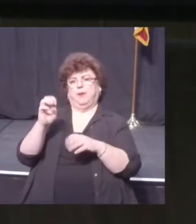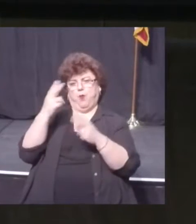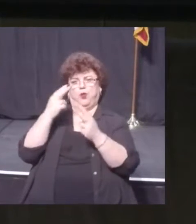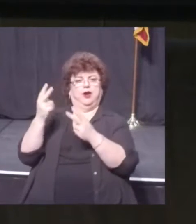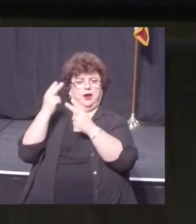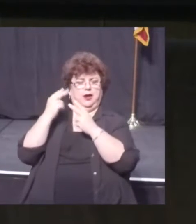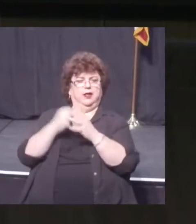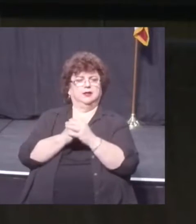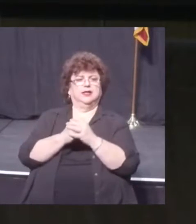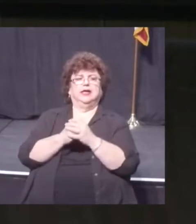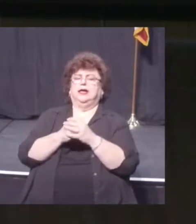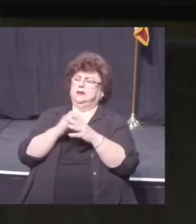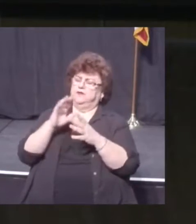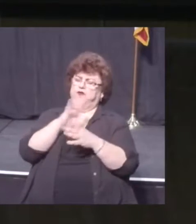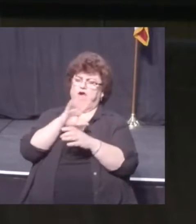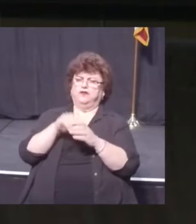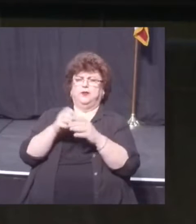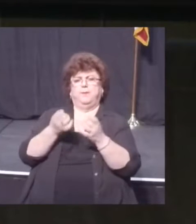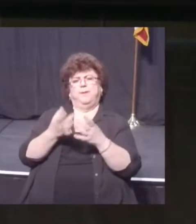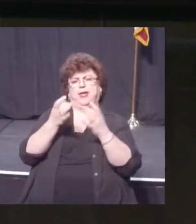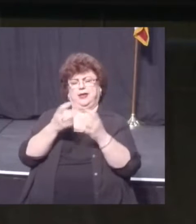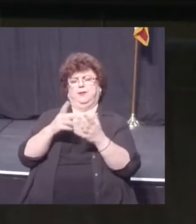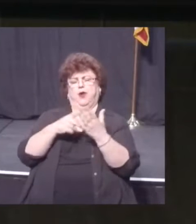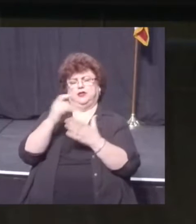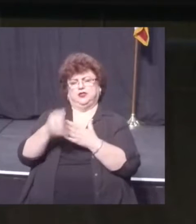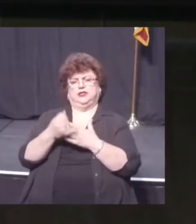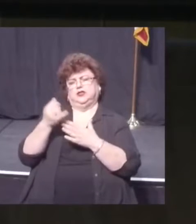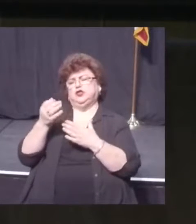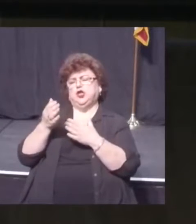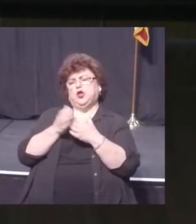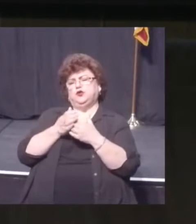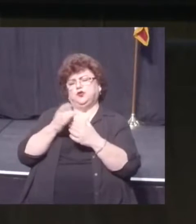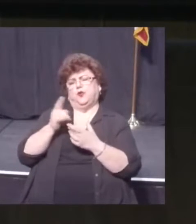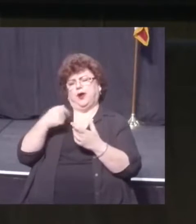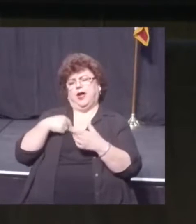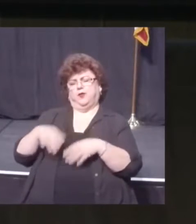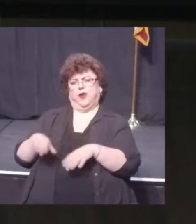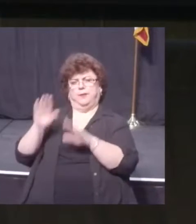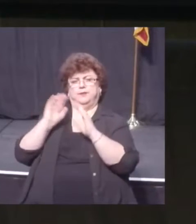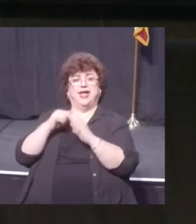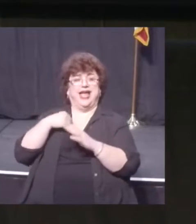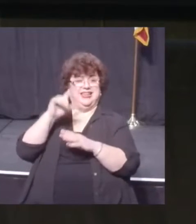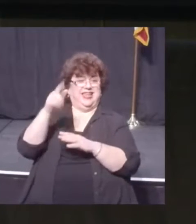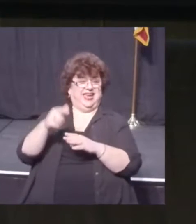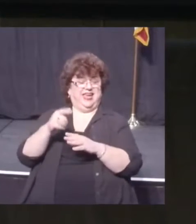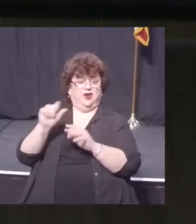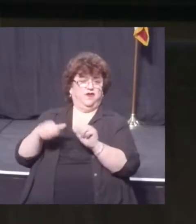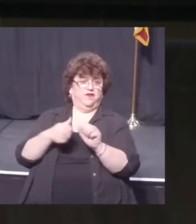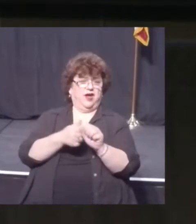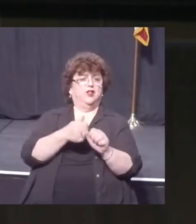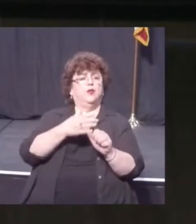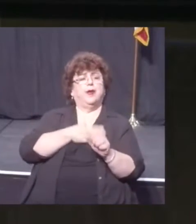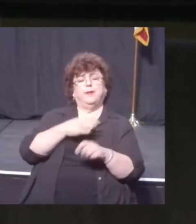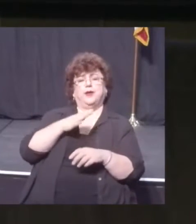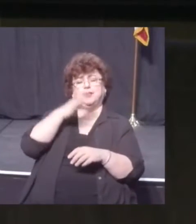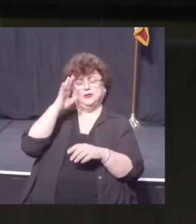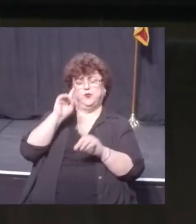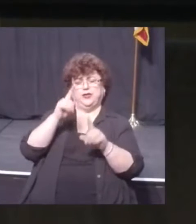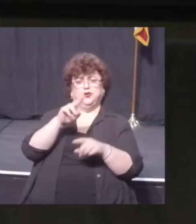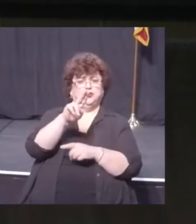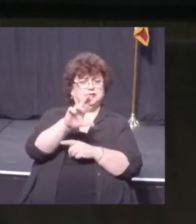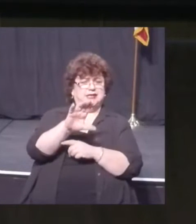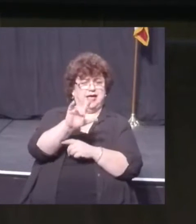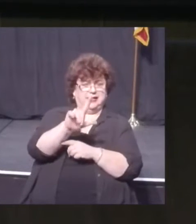projects, not too many miles from where we were raised. I later followed my parents' footsteps, attending